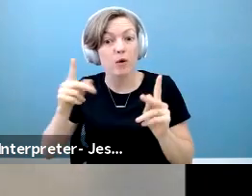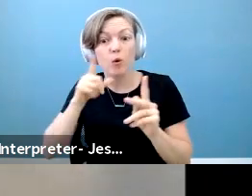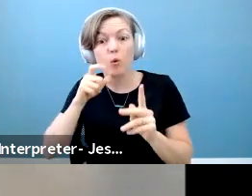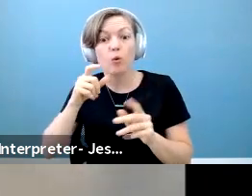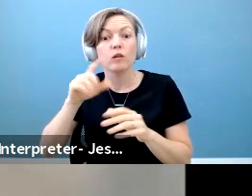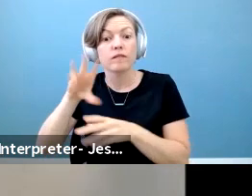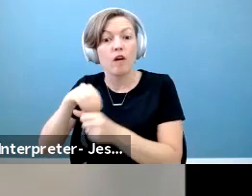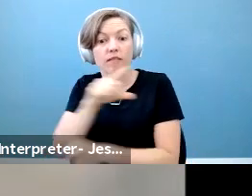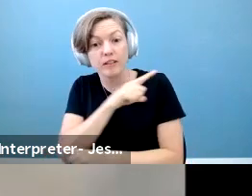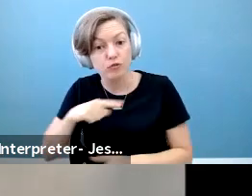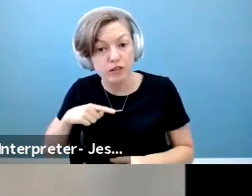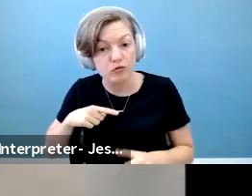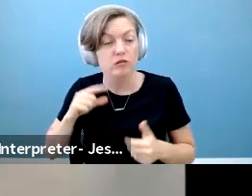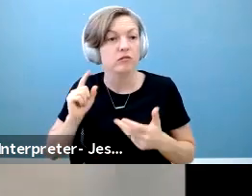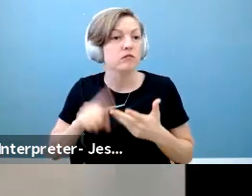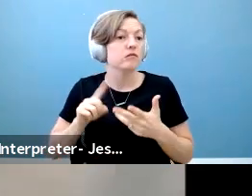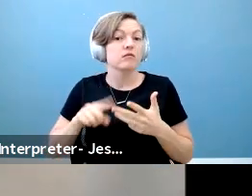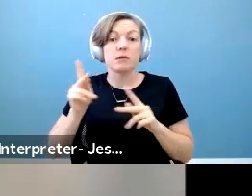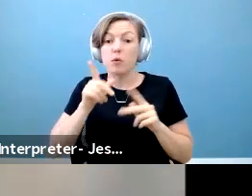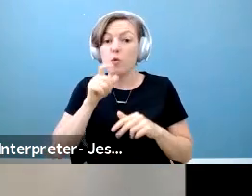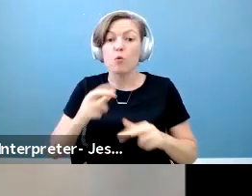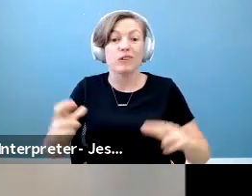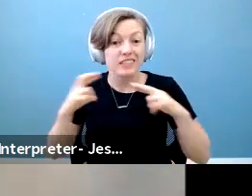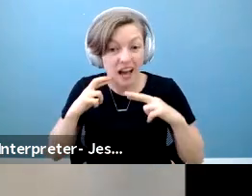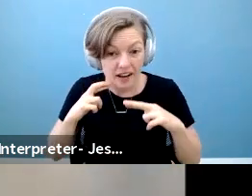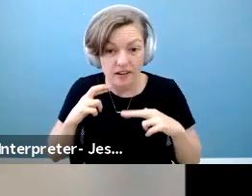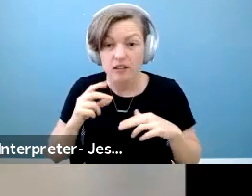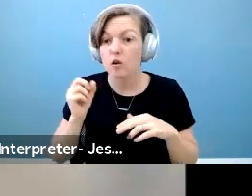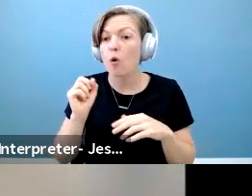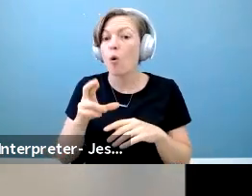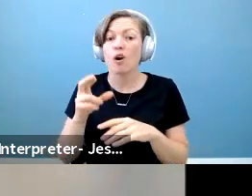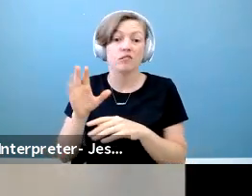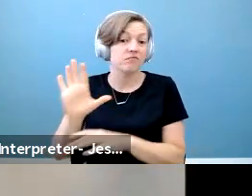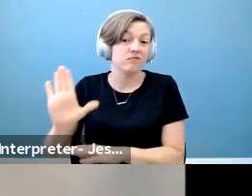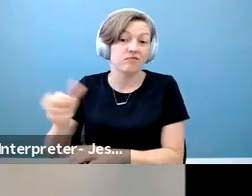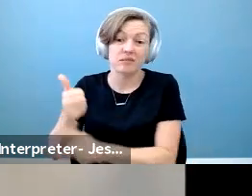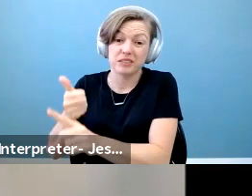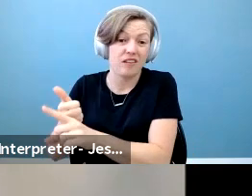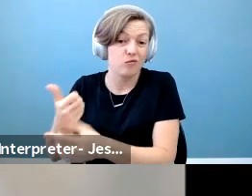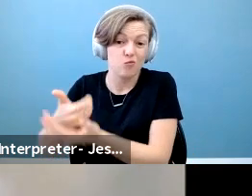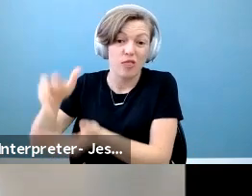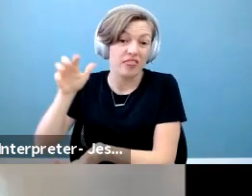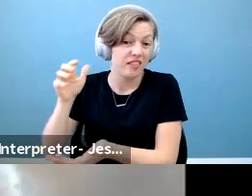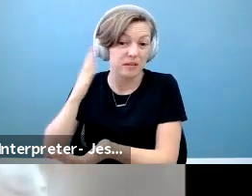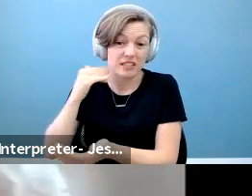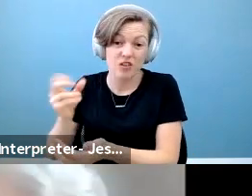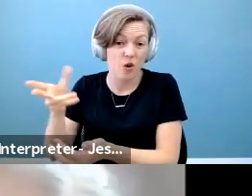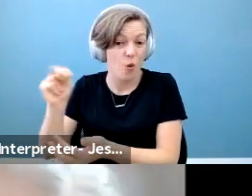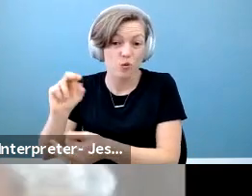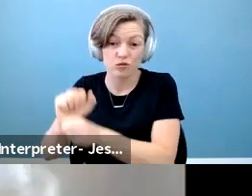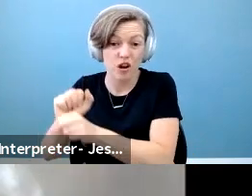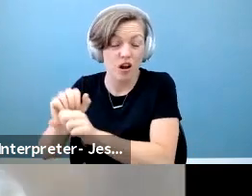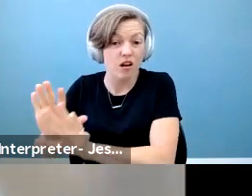and people who are retired or independently wealthy, I think we will really